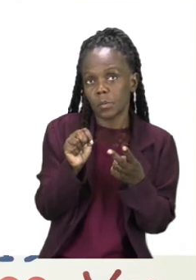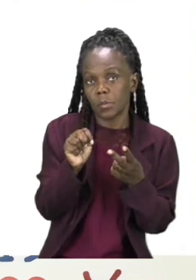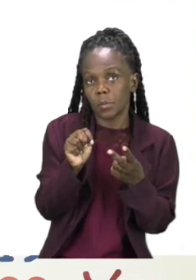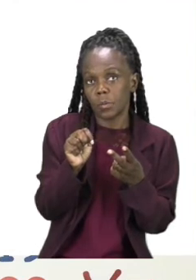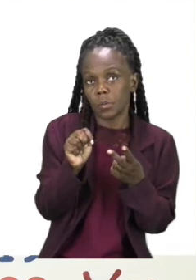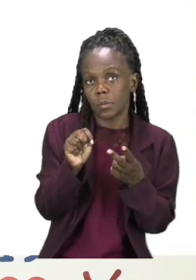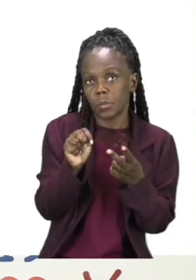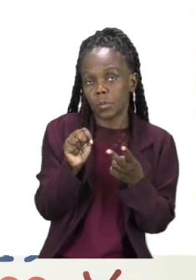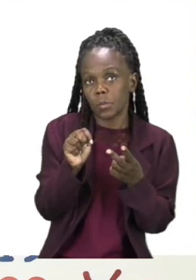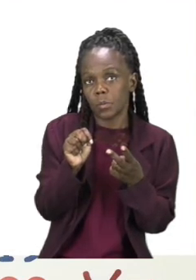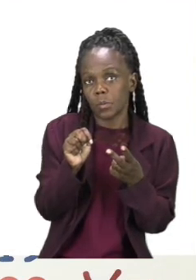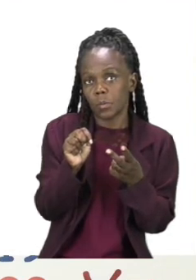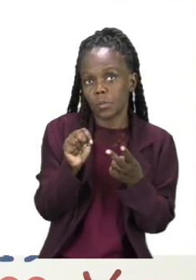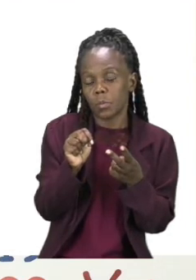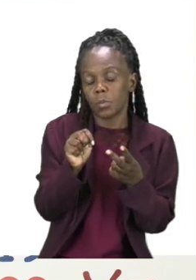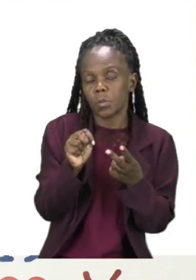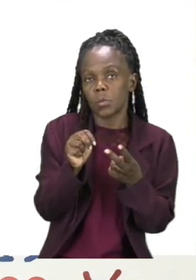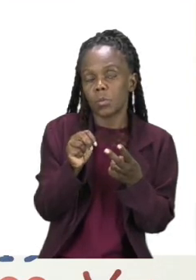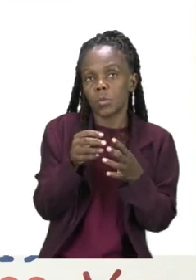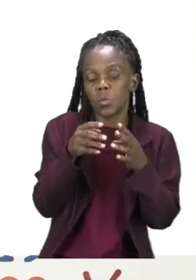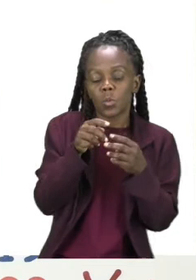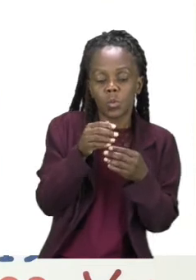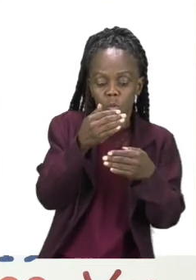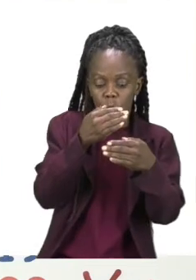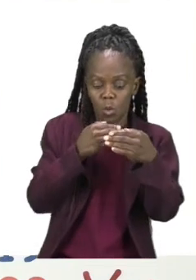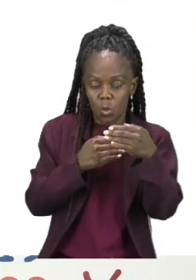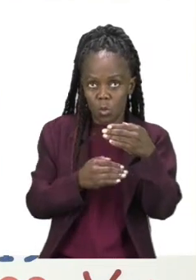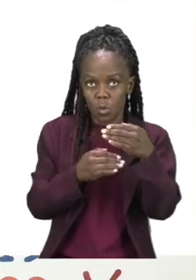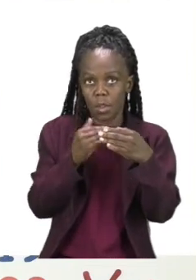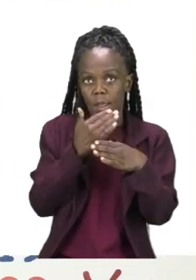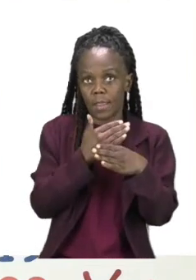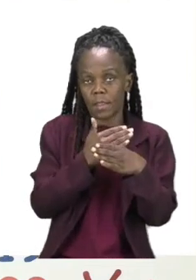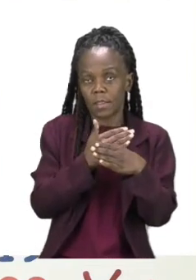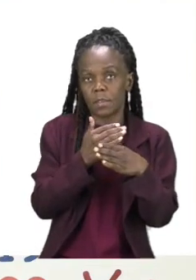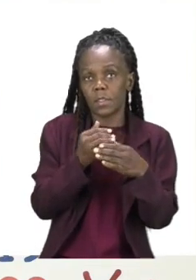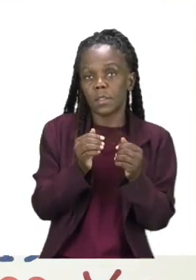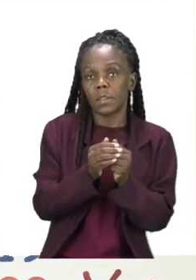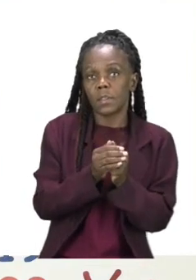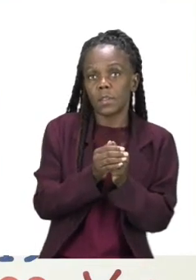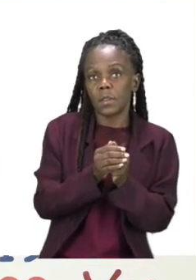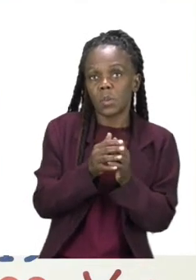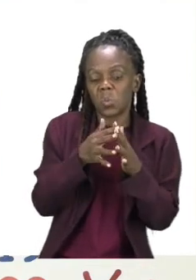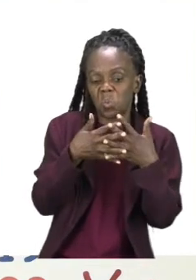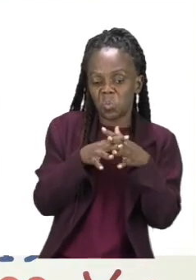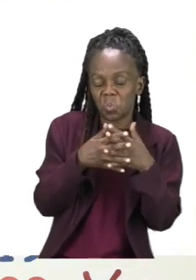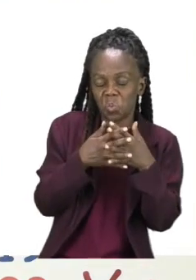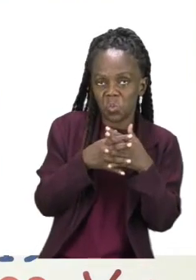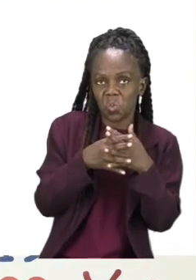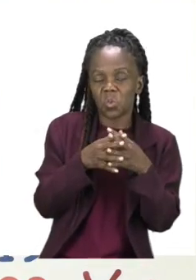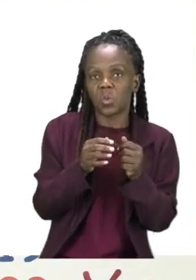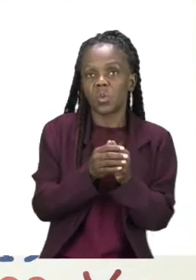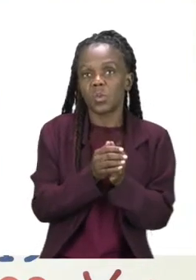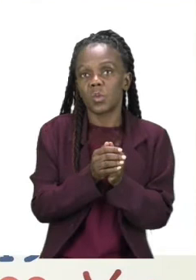that it is spelled wrong. On the line next to the word, I want you to write the correct spelling